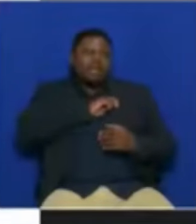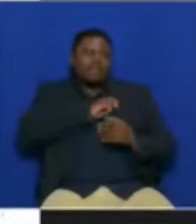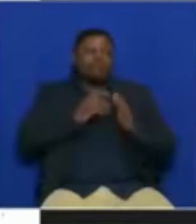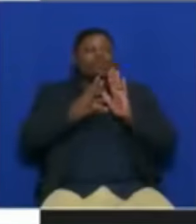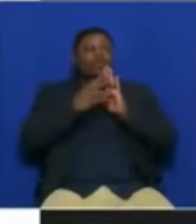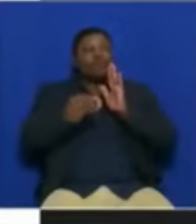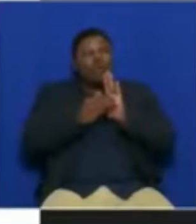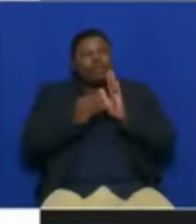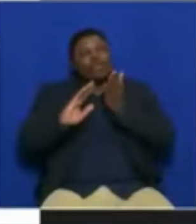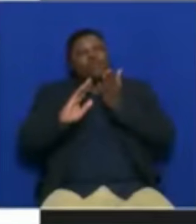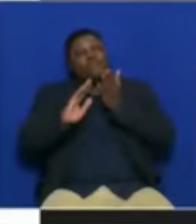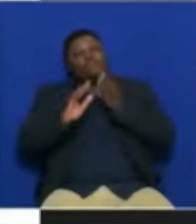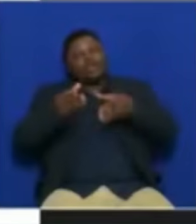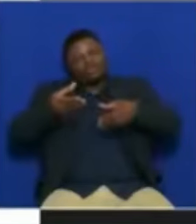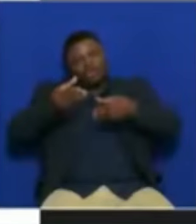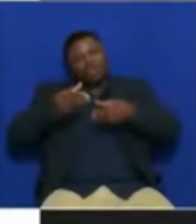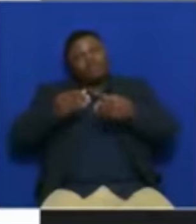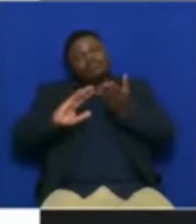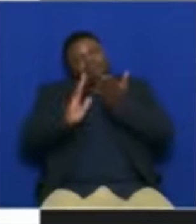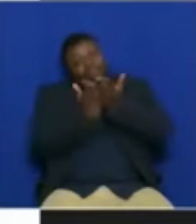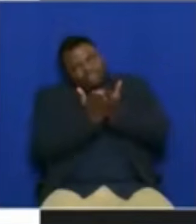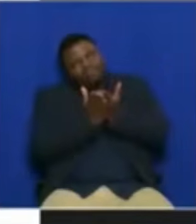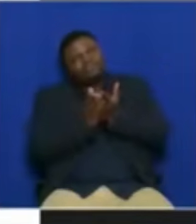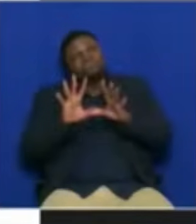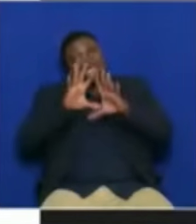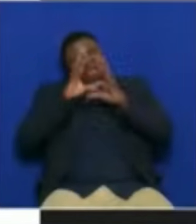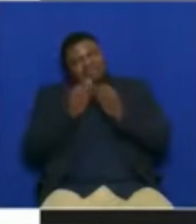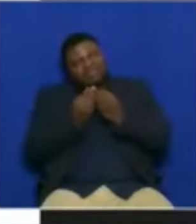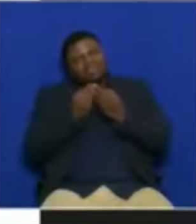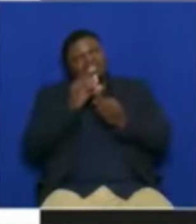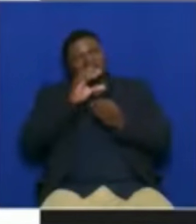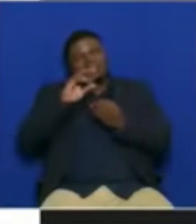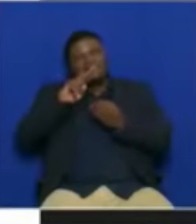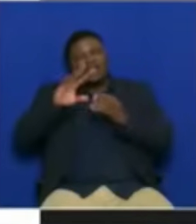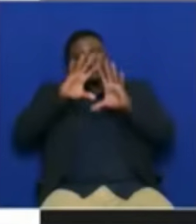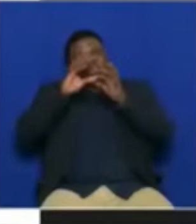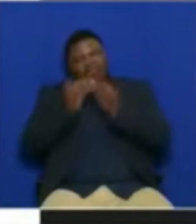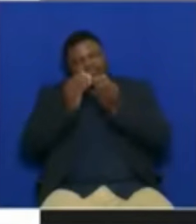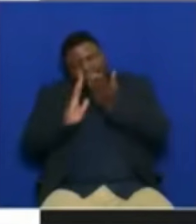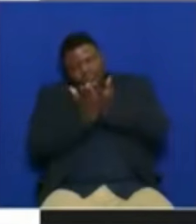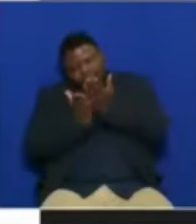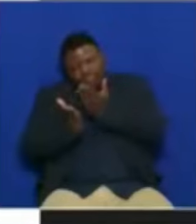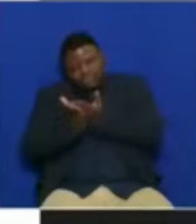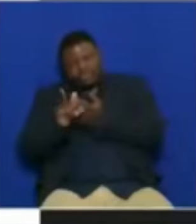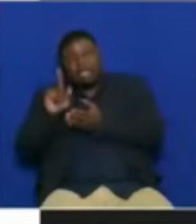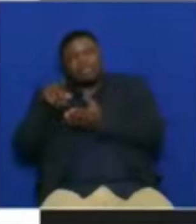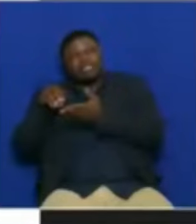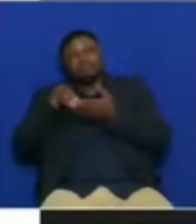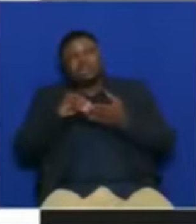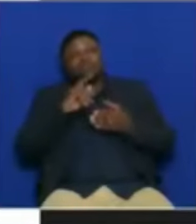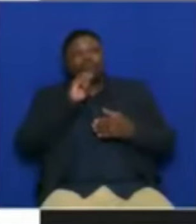such documents. Overleaf, at bullet point 2, it says, if you